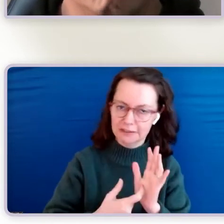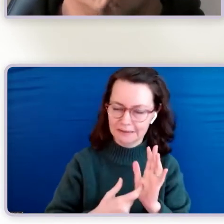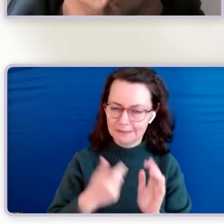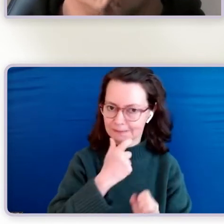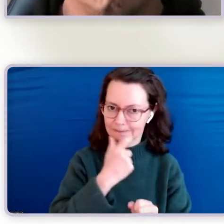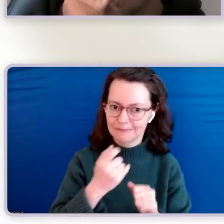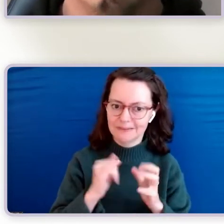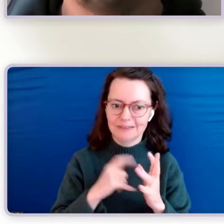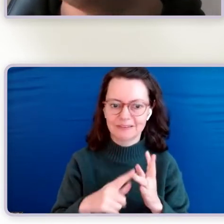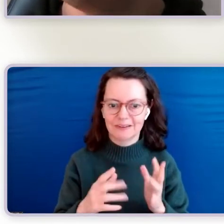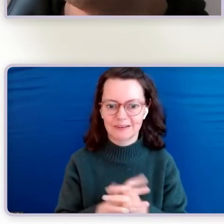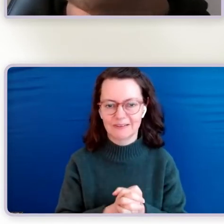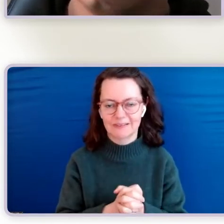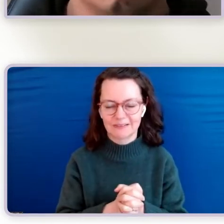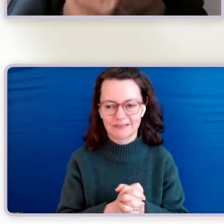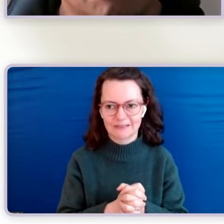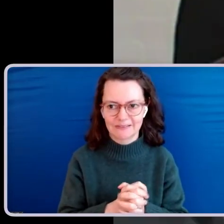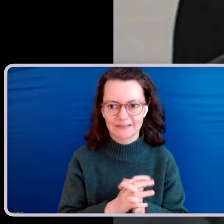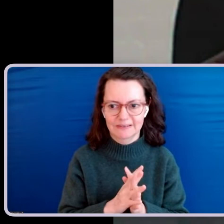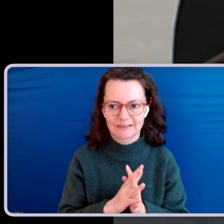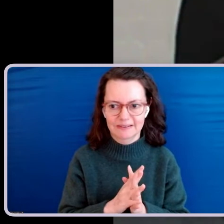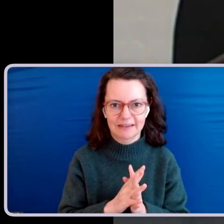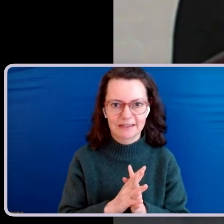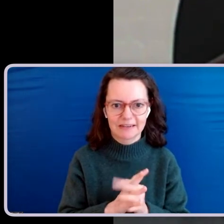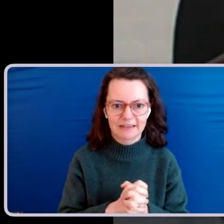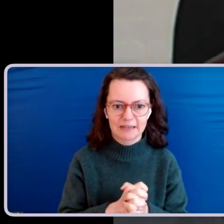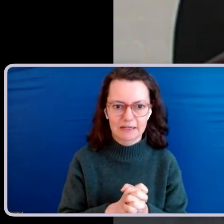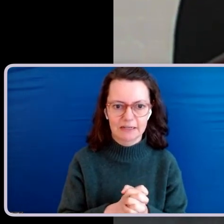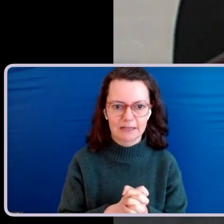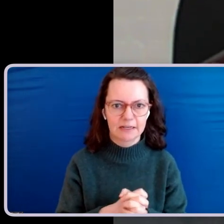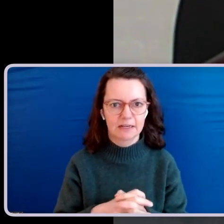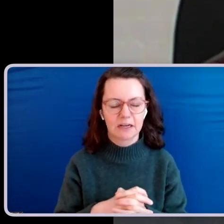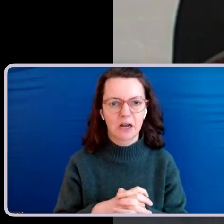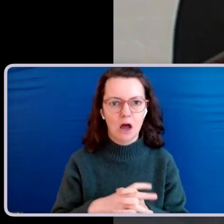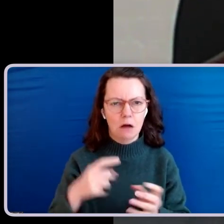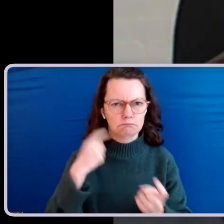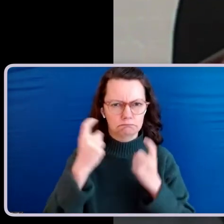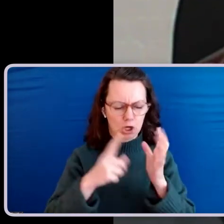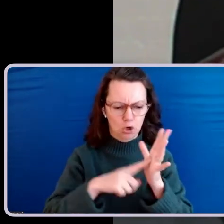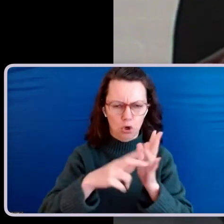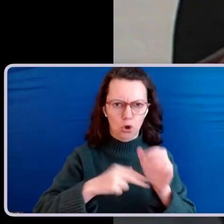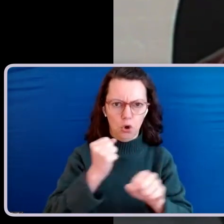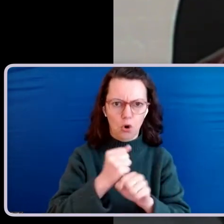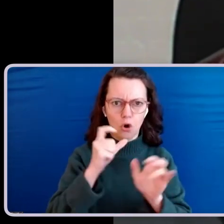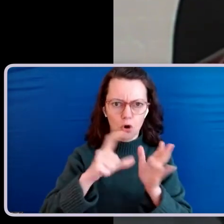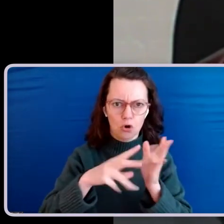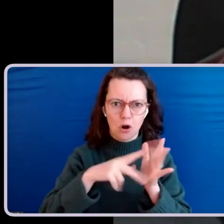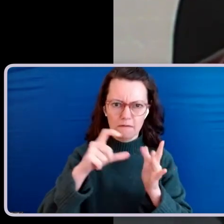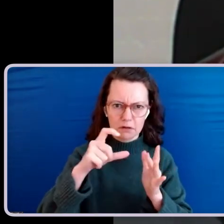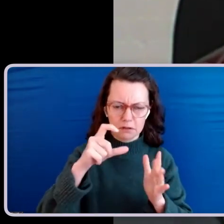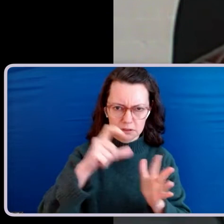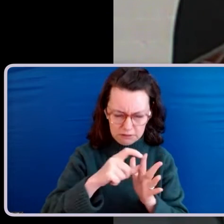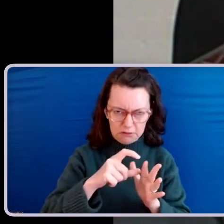I think in terms of, one of the things that I've been thinking a lot about with long COVID has been how we can